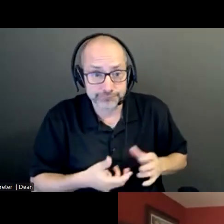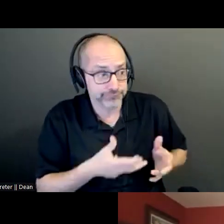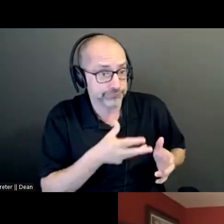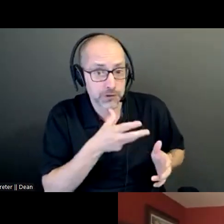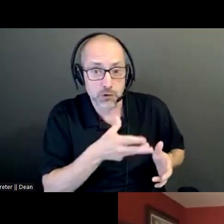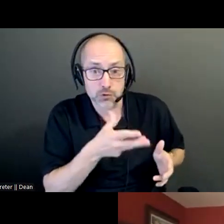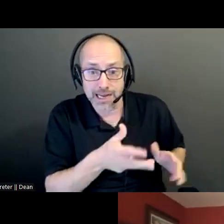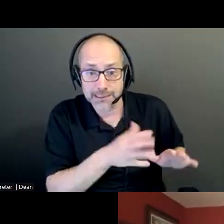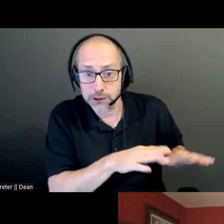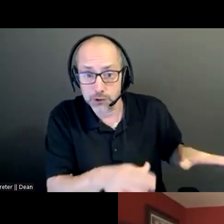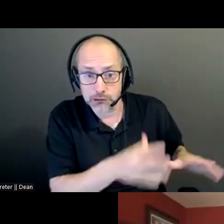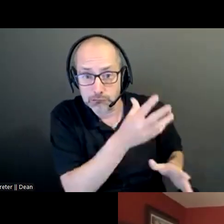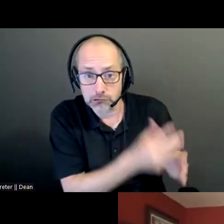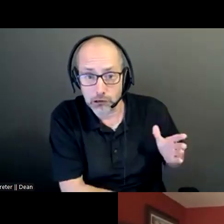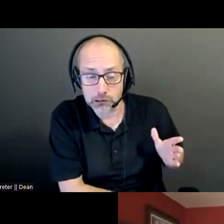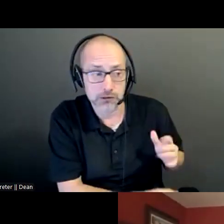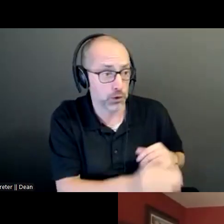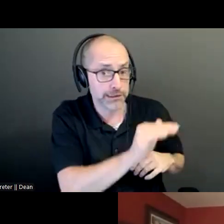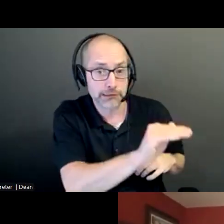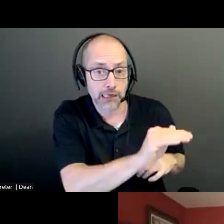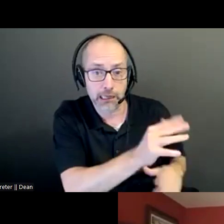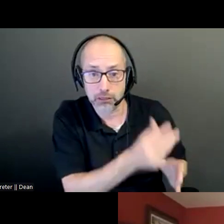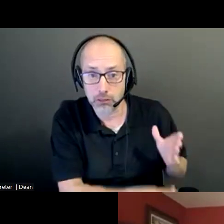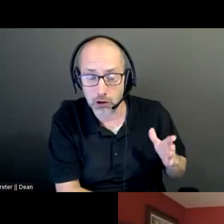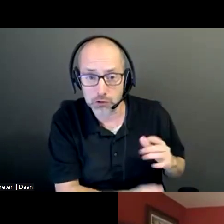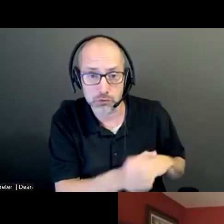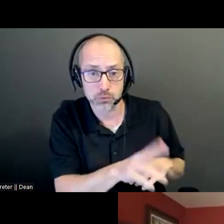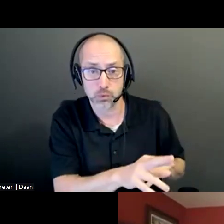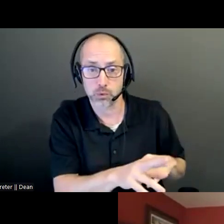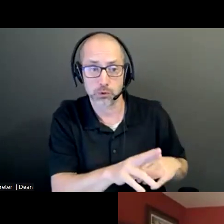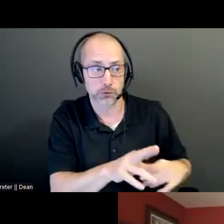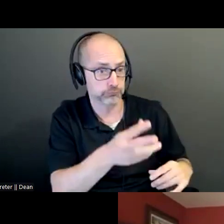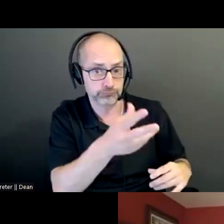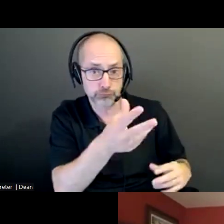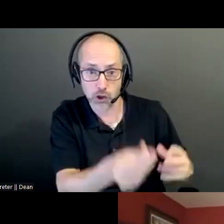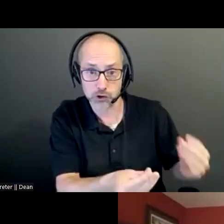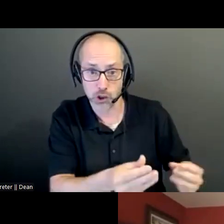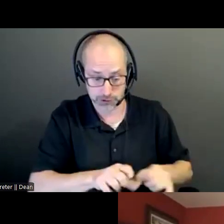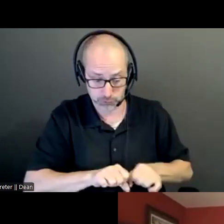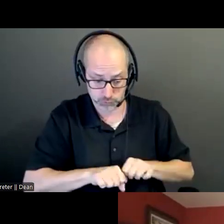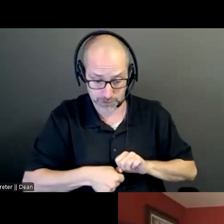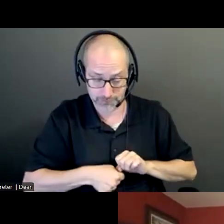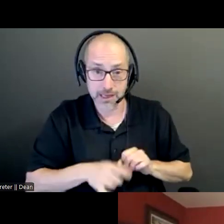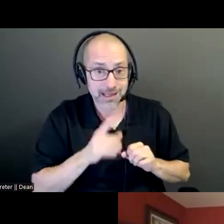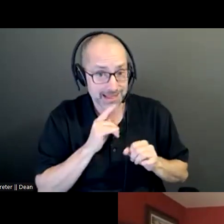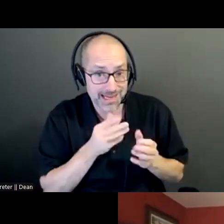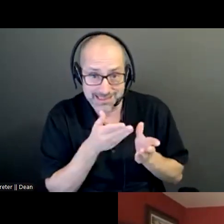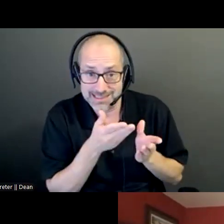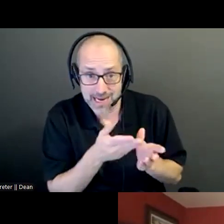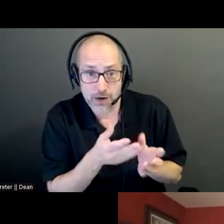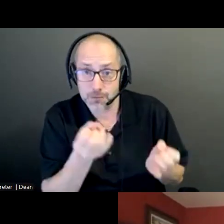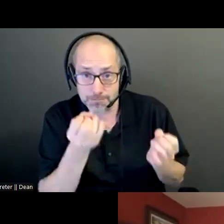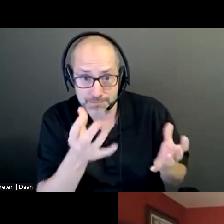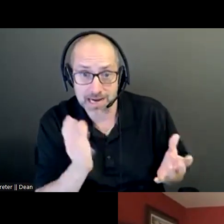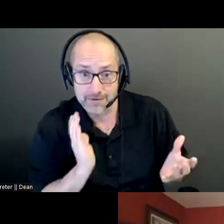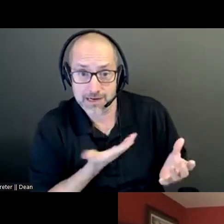grandchild, of a child. Um, those have been present in many of the cases